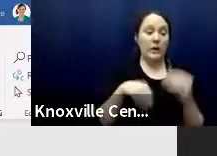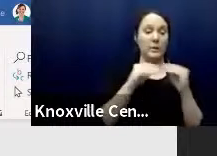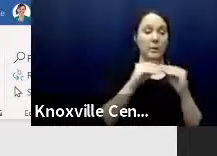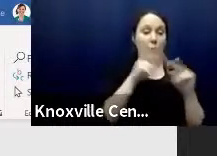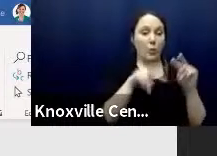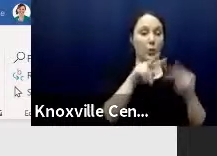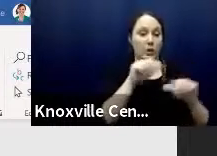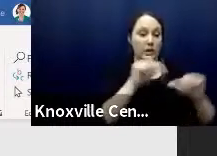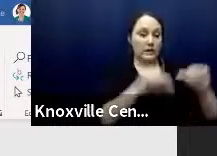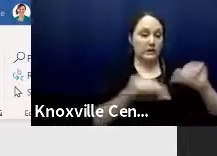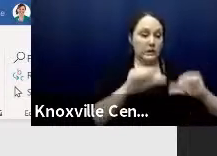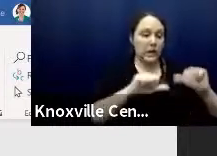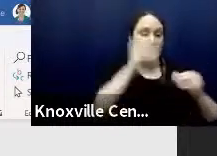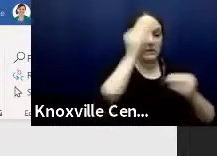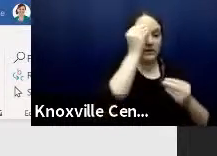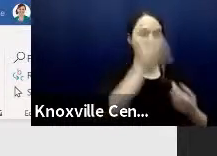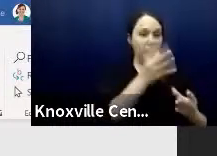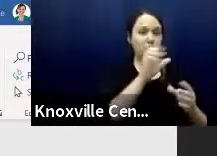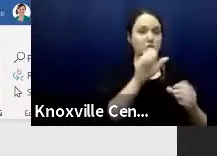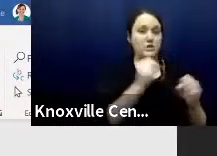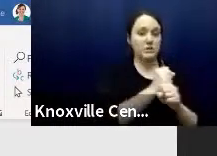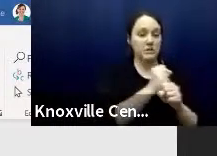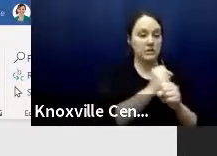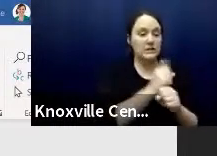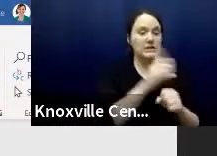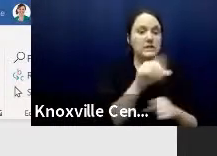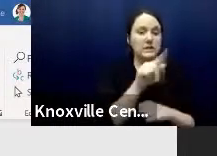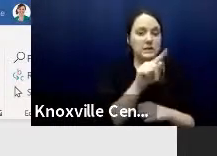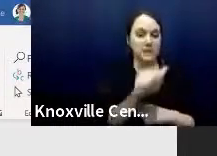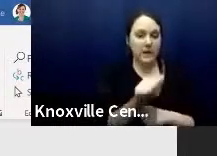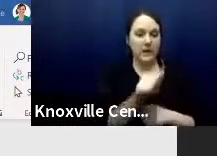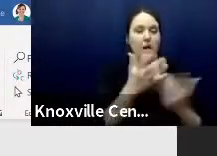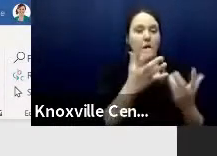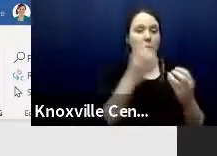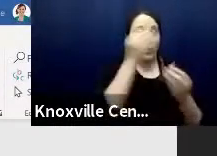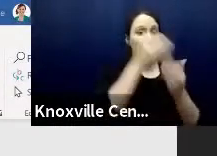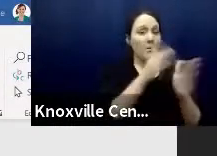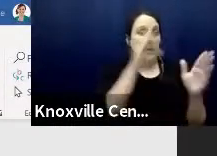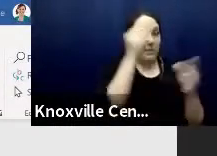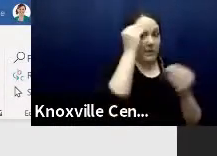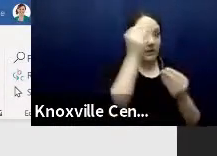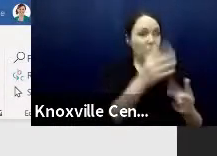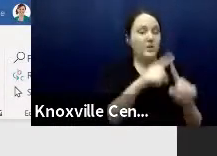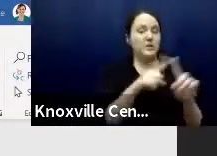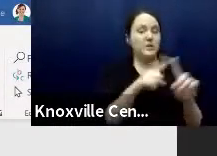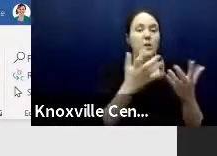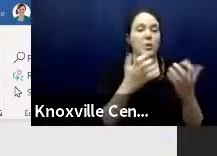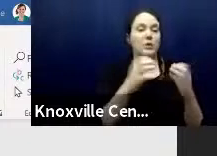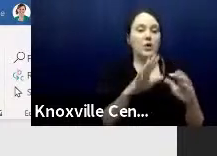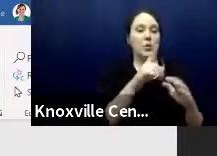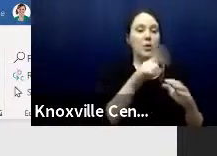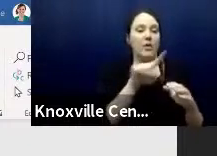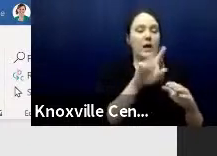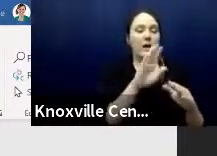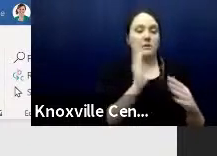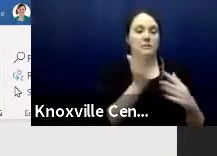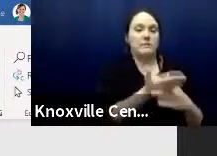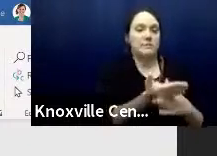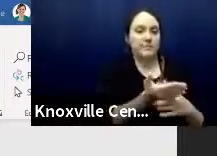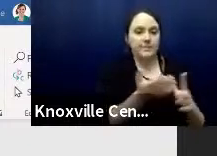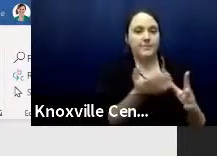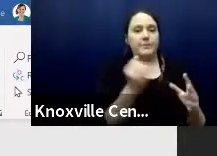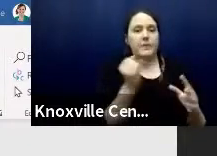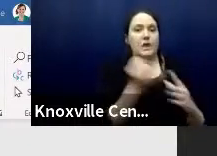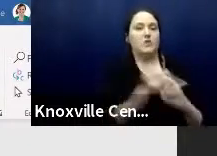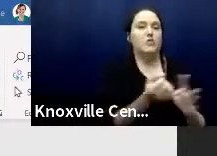science and the information of the statistics and the data. We want public information. but we don't want it to intrude, in some cases